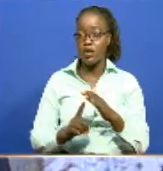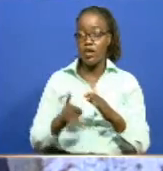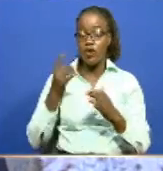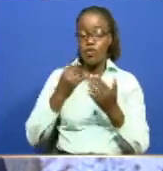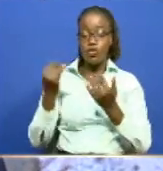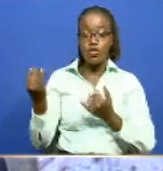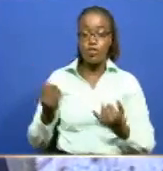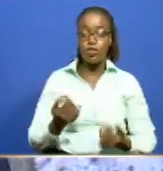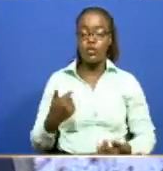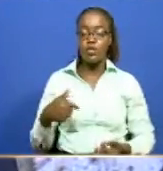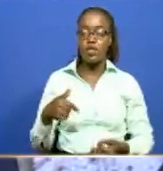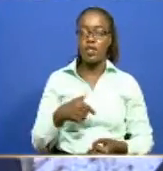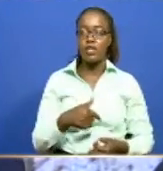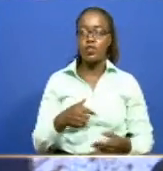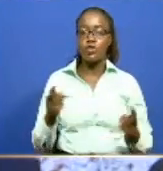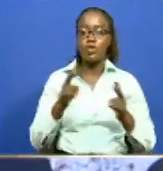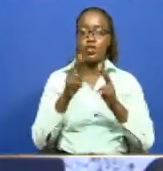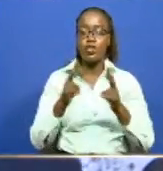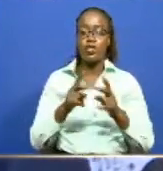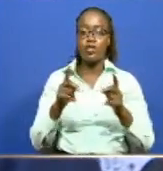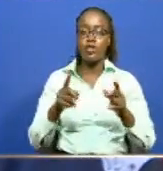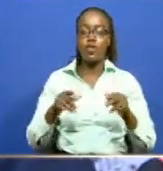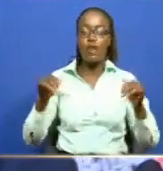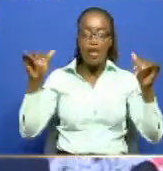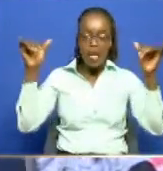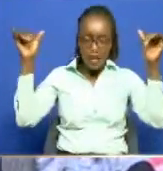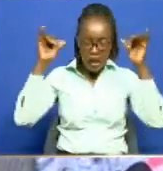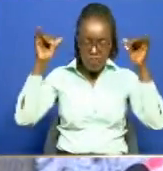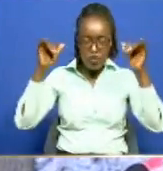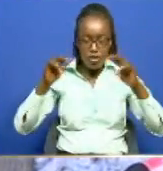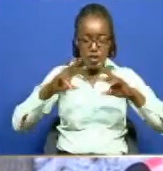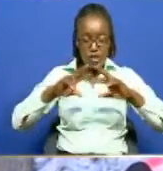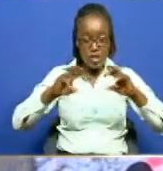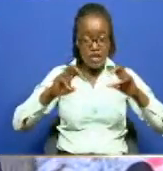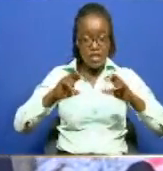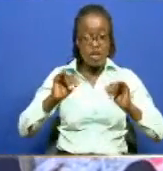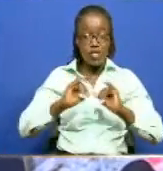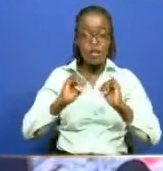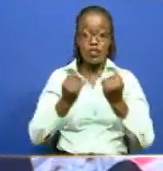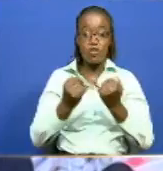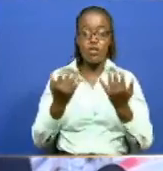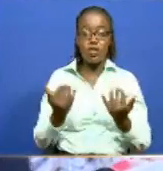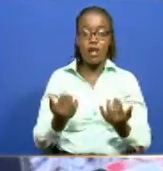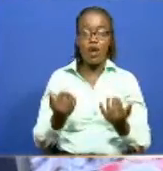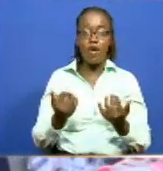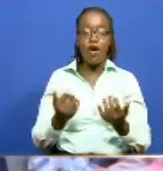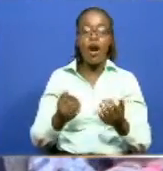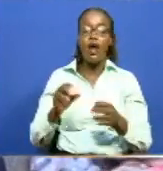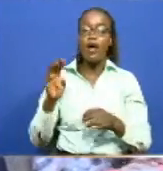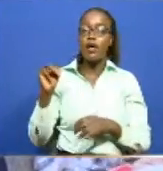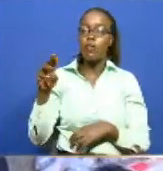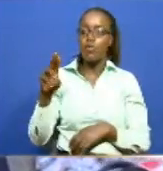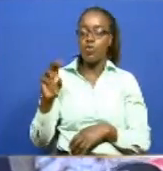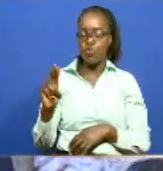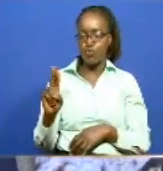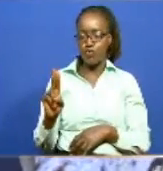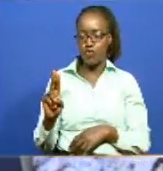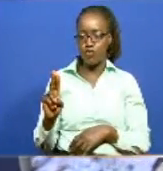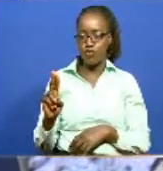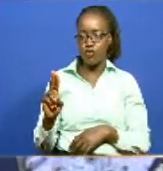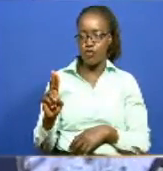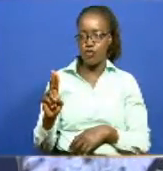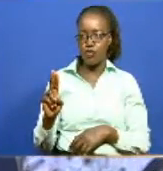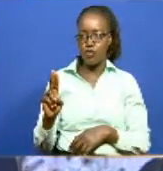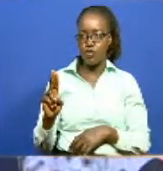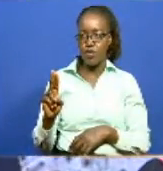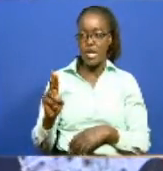introducing us to International Livestock Research Institute, for whom we now have a memorandum of understanding. And